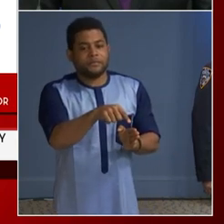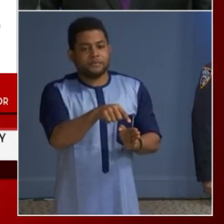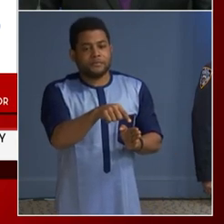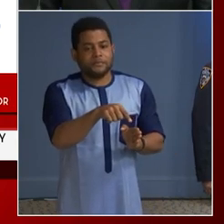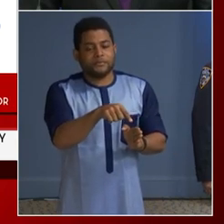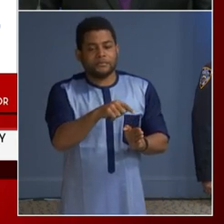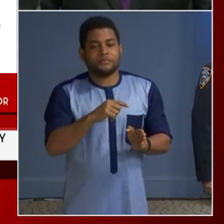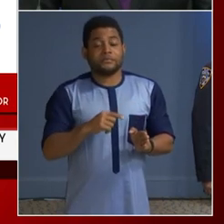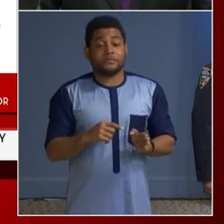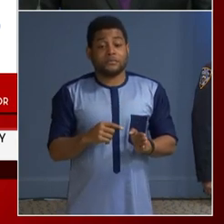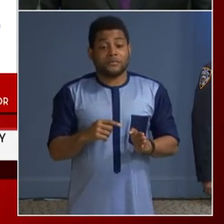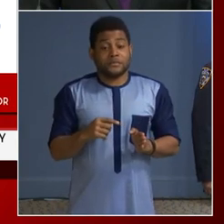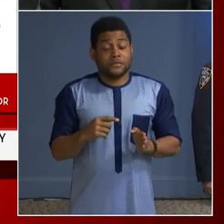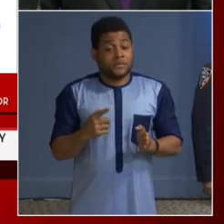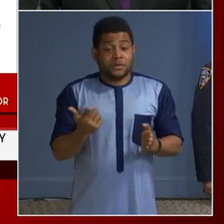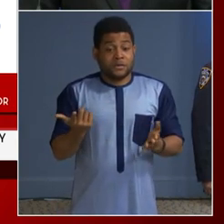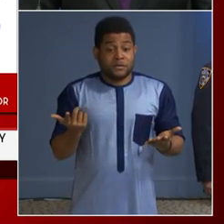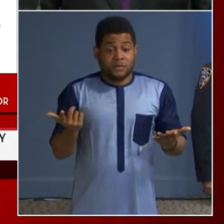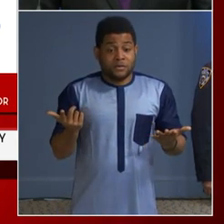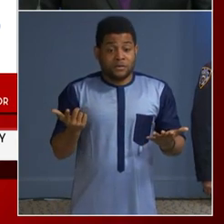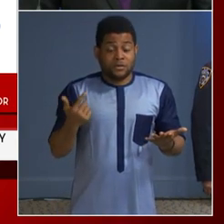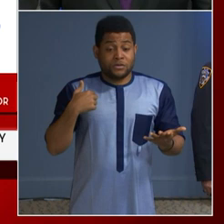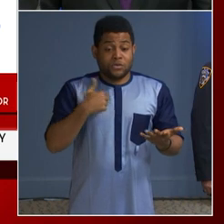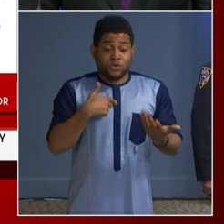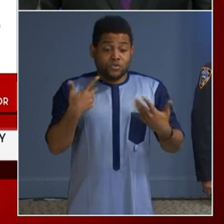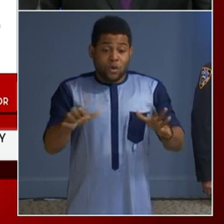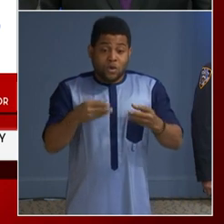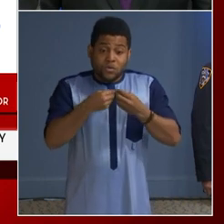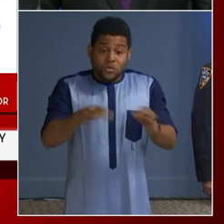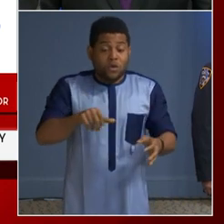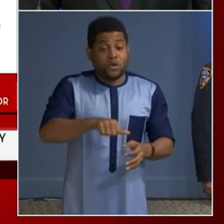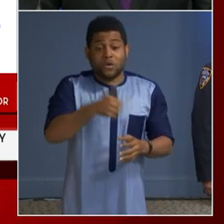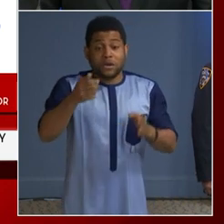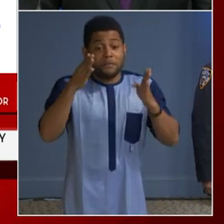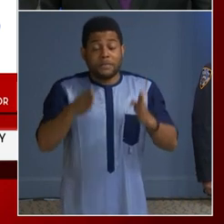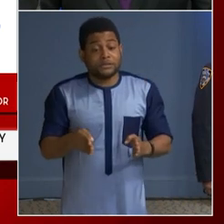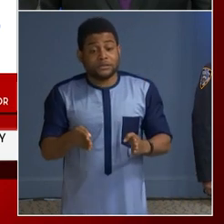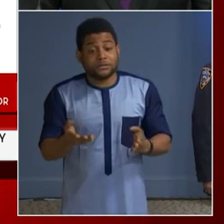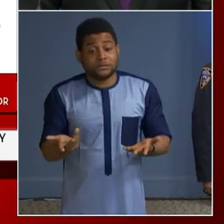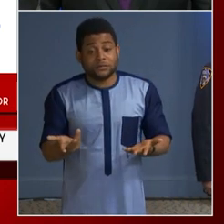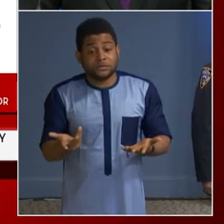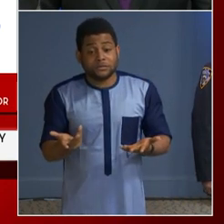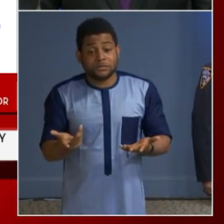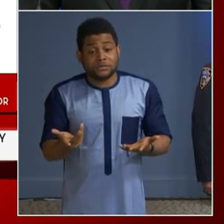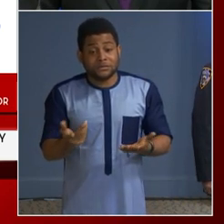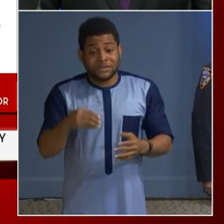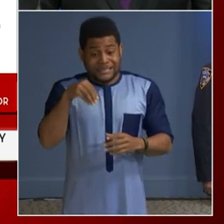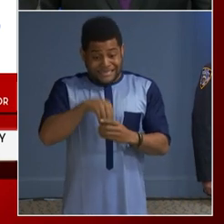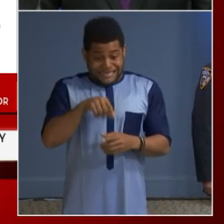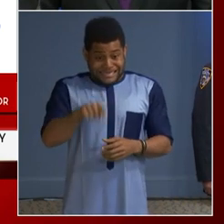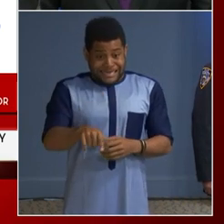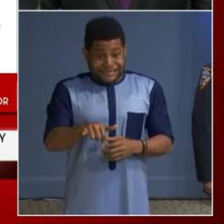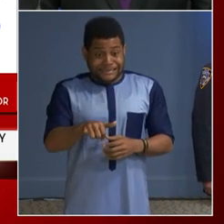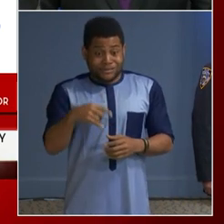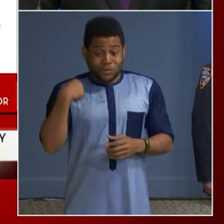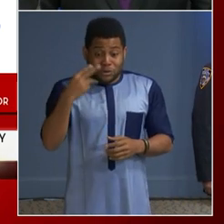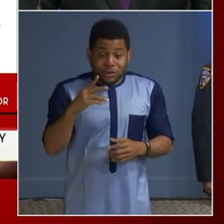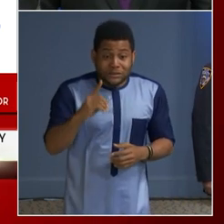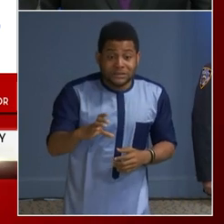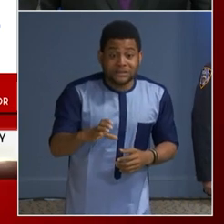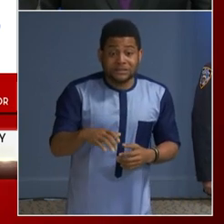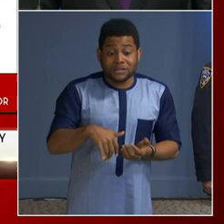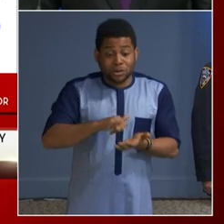We don't want to lose another resident in this city, in New